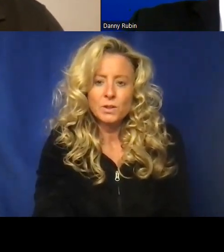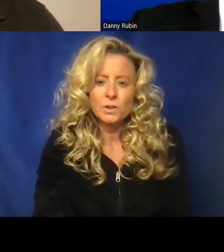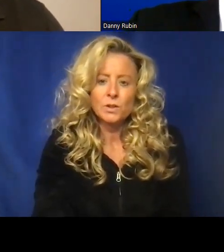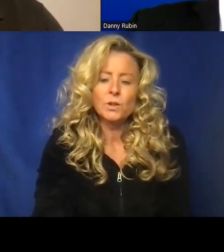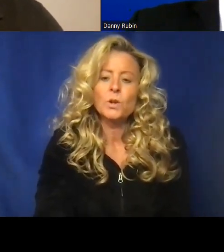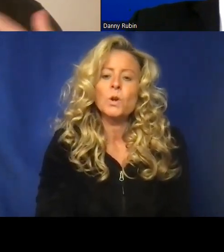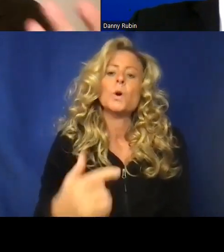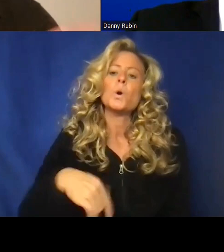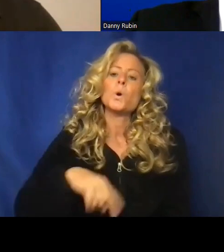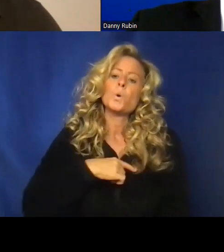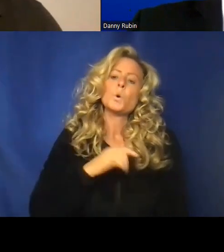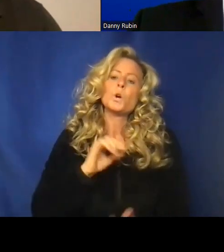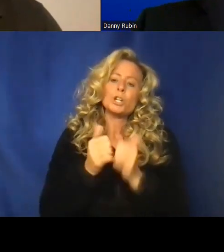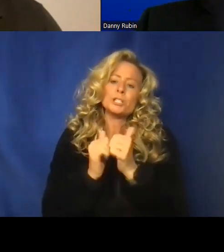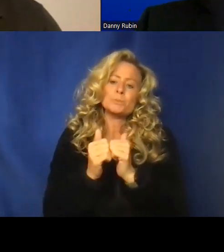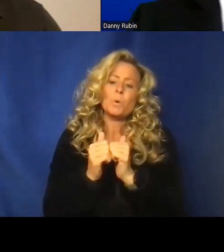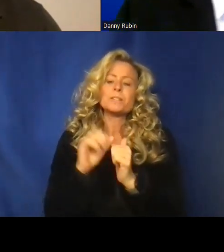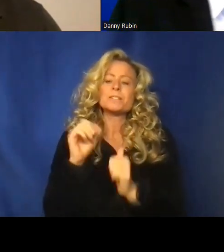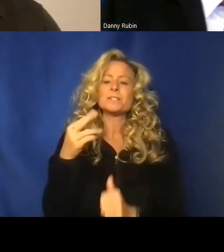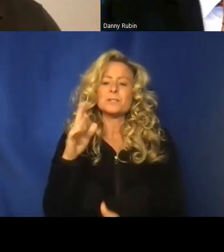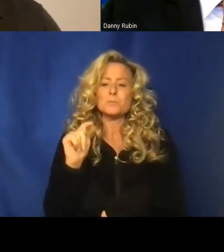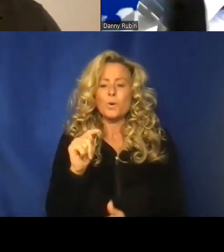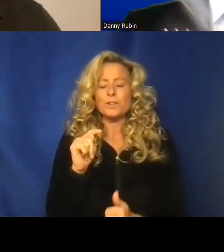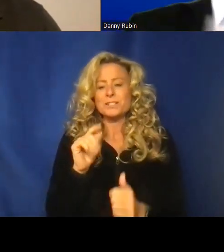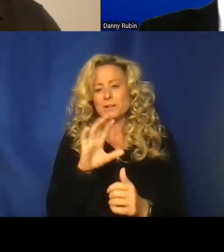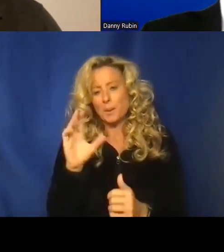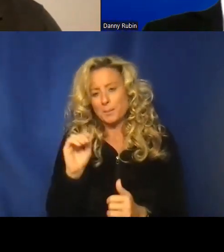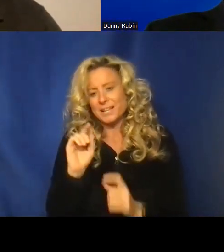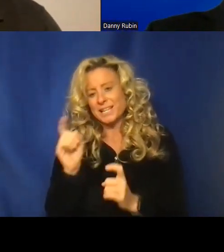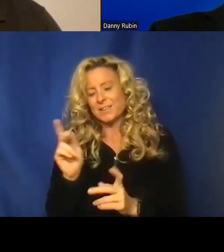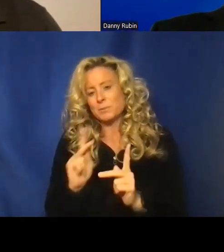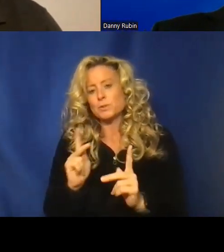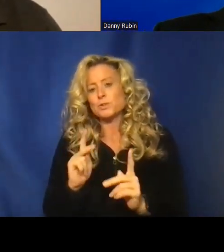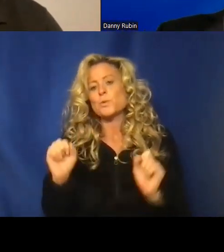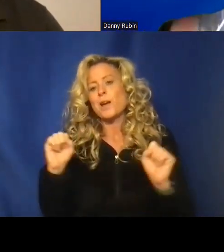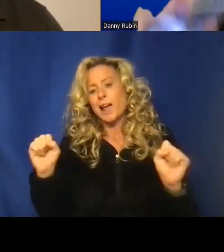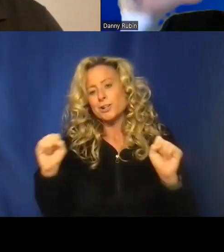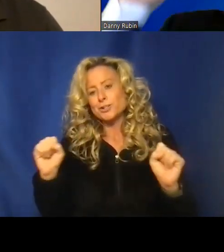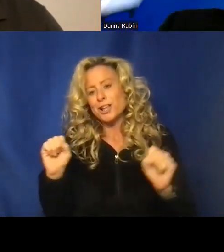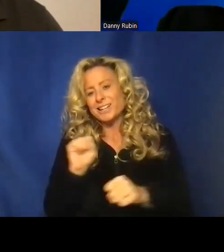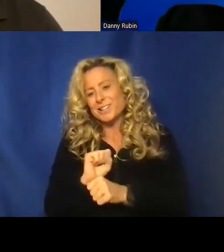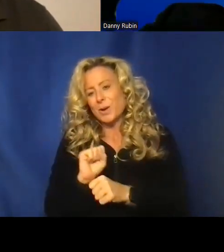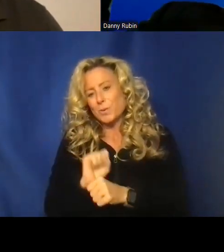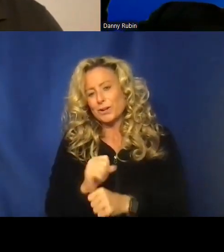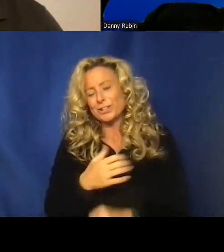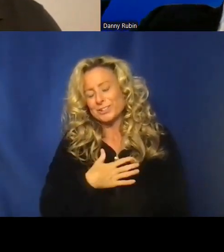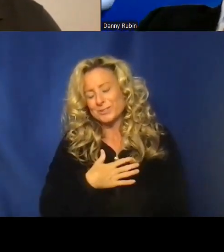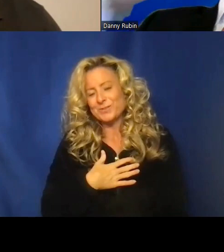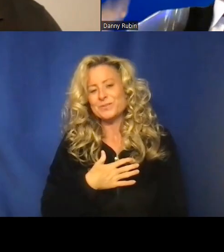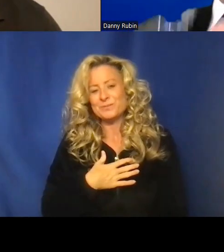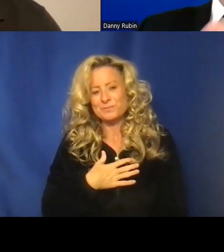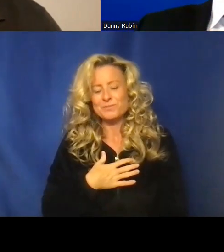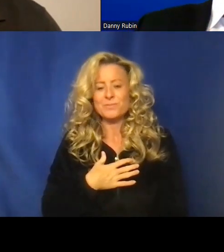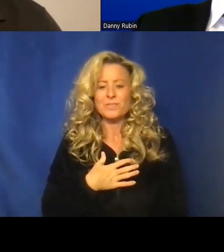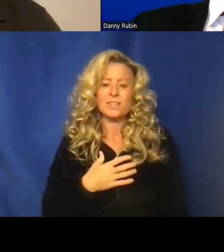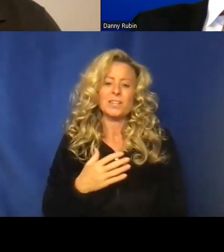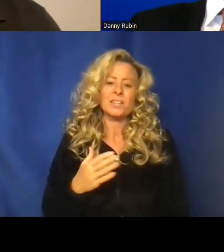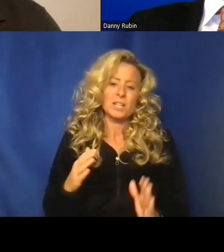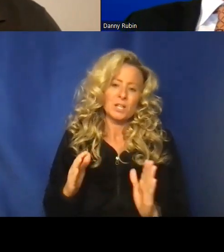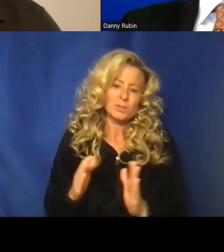to make sure that we attract people, and give people a way to exercise at work. Very